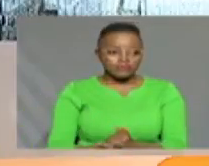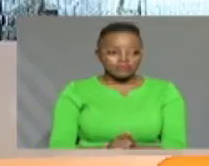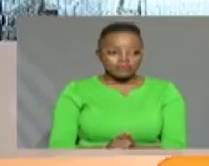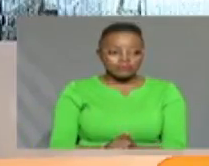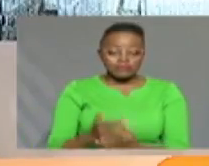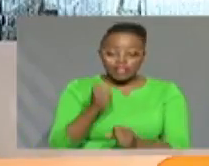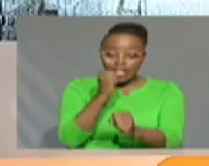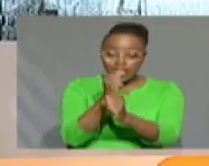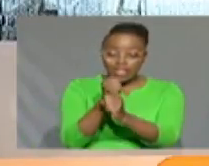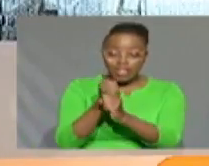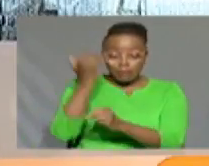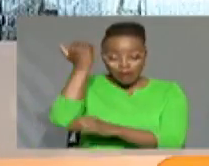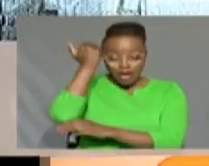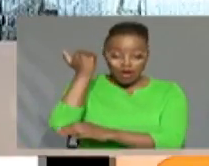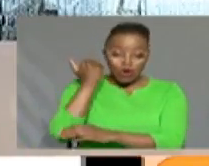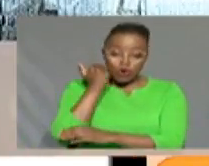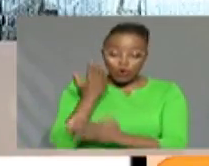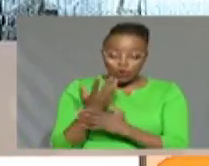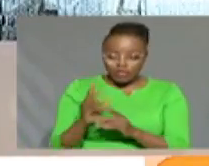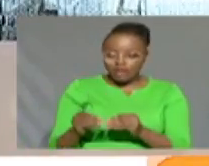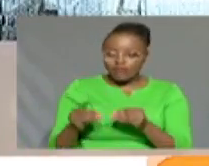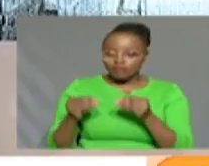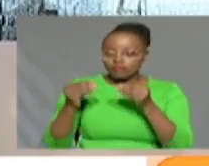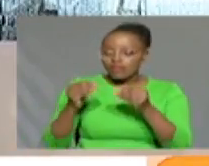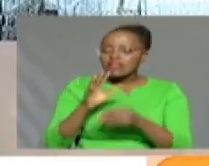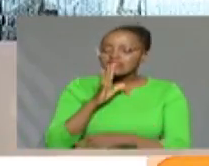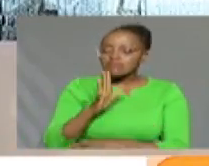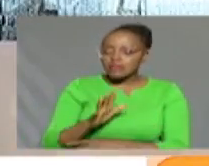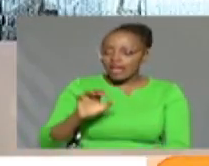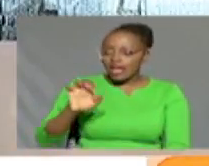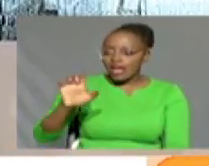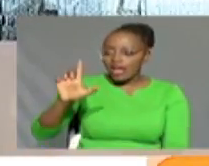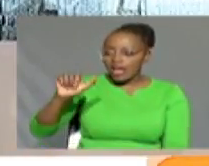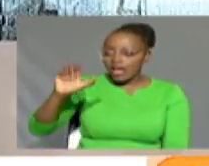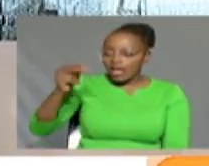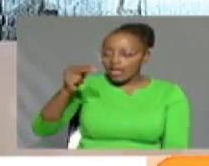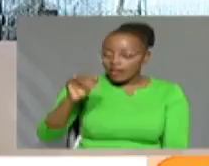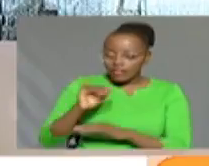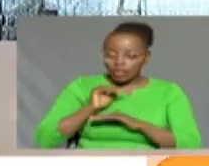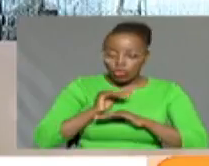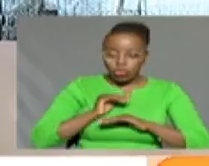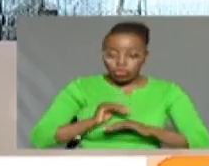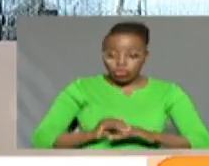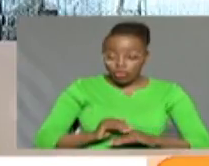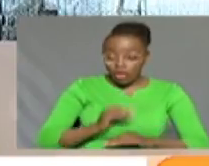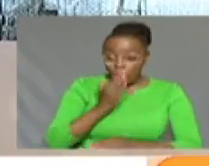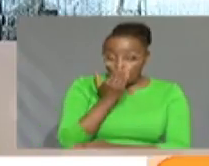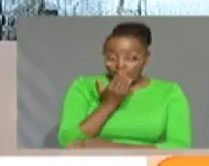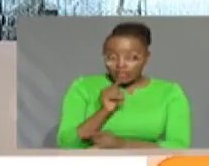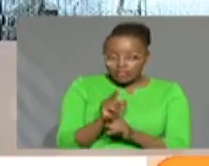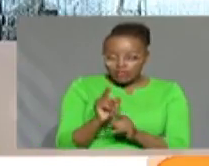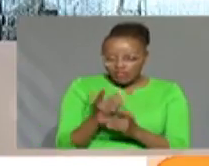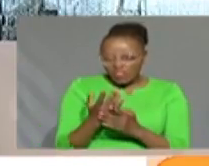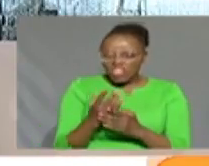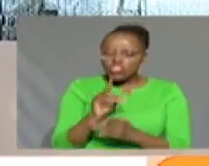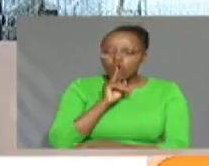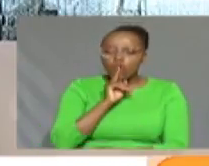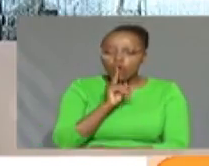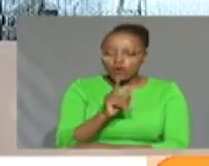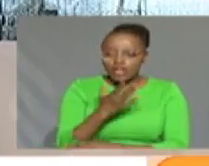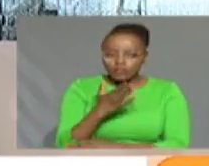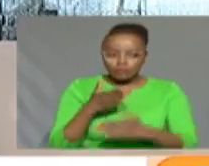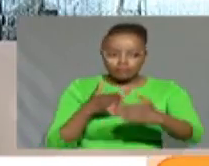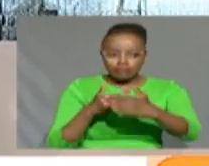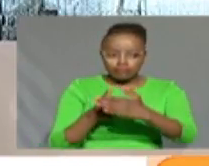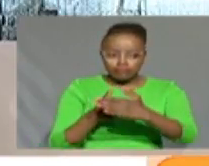The Labour Court has handed embattled Nairobi Speaker Beatrice Elachi a reprieve, setting aside an order prohibiting her